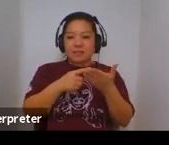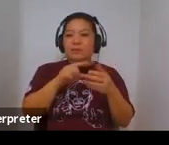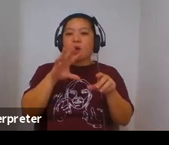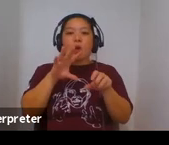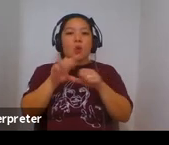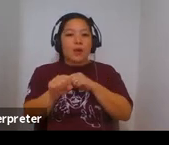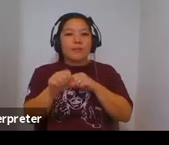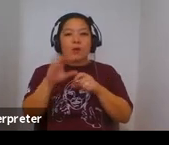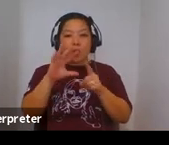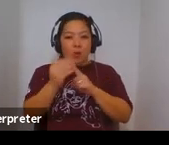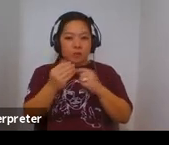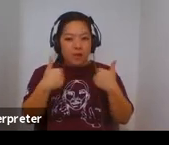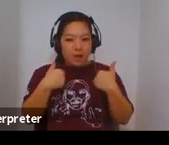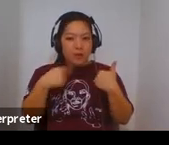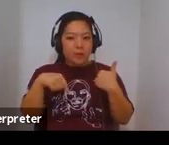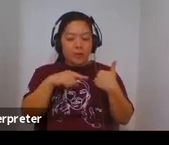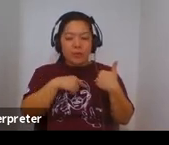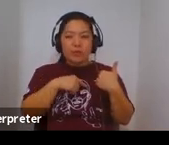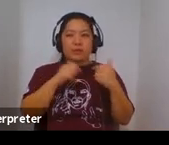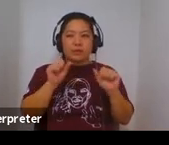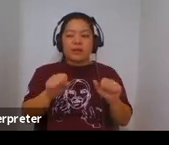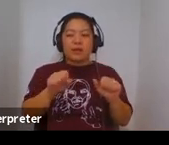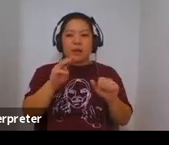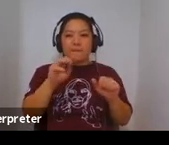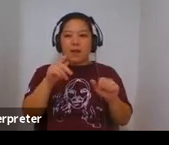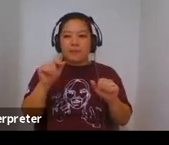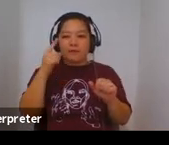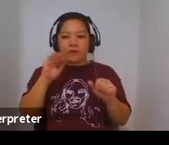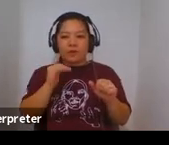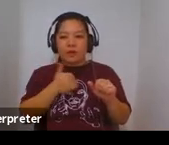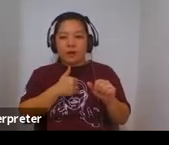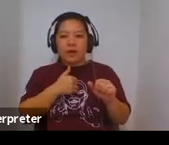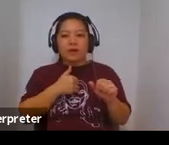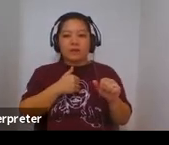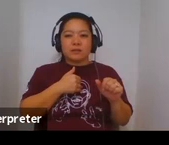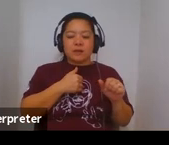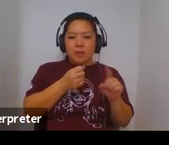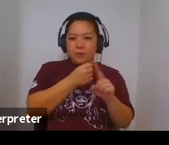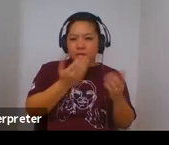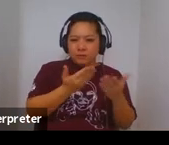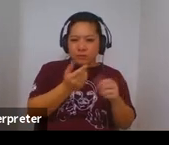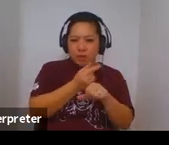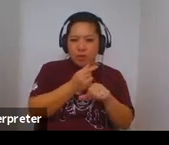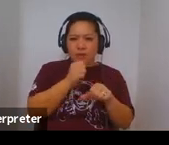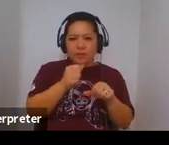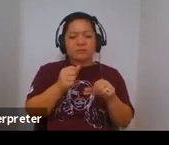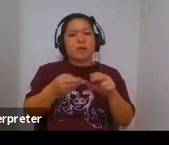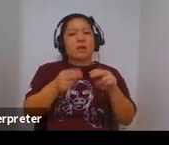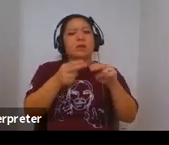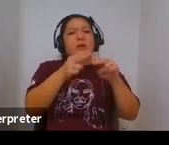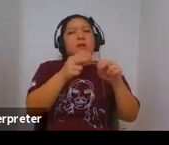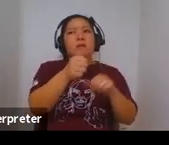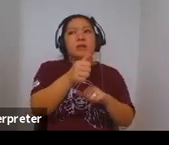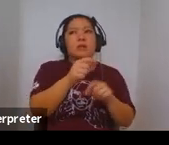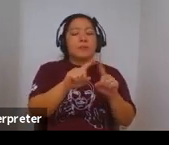and how what we actually can map as the continuum of violence builds on itself. So